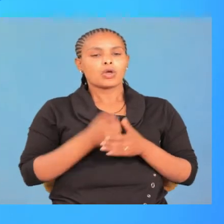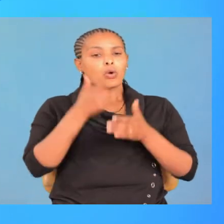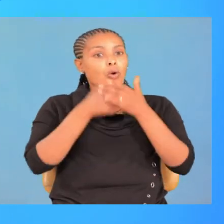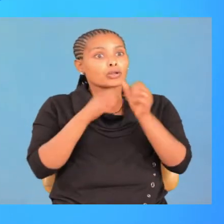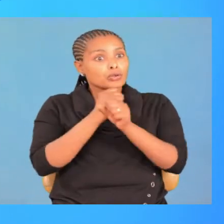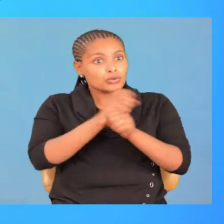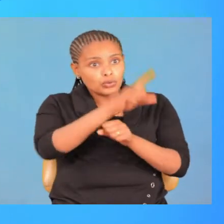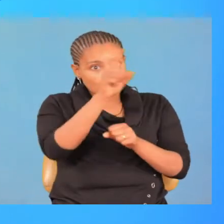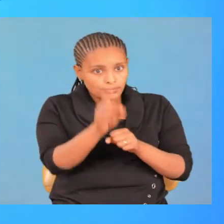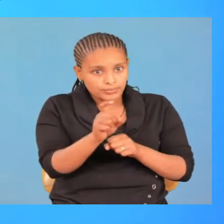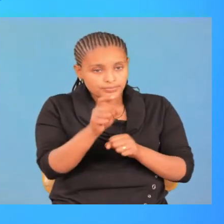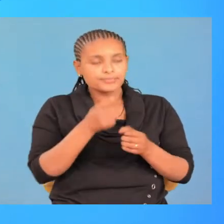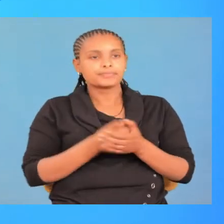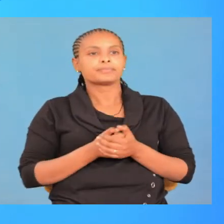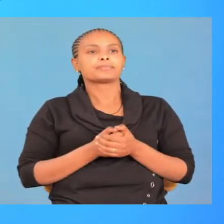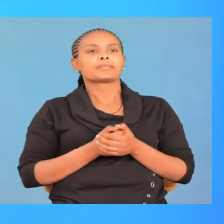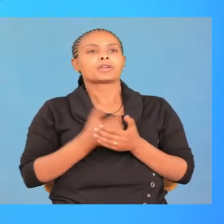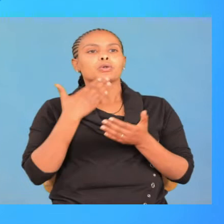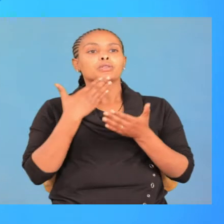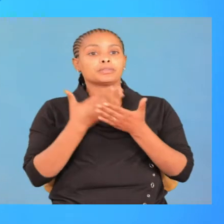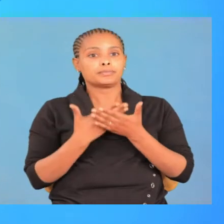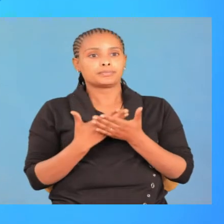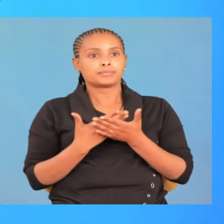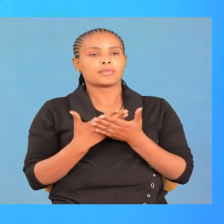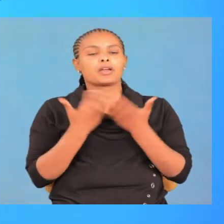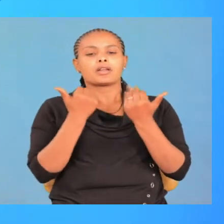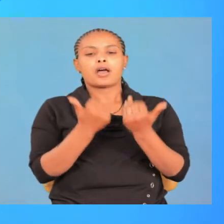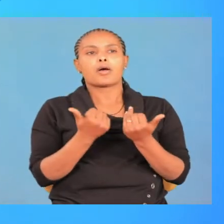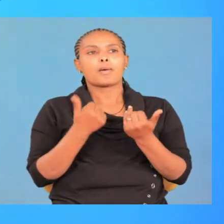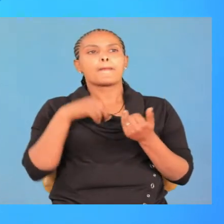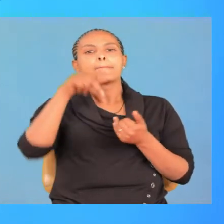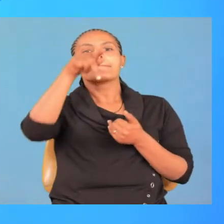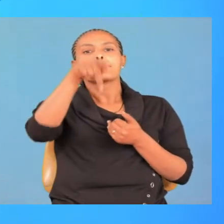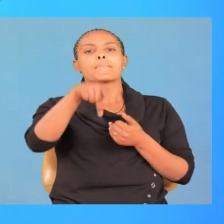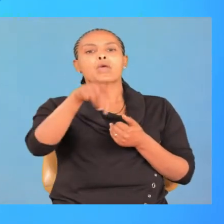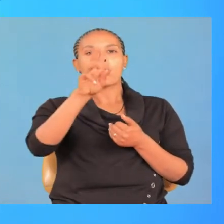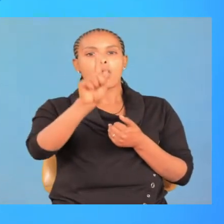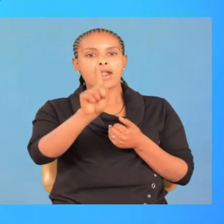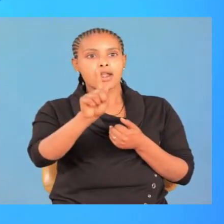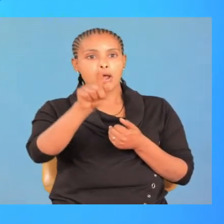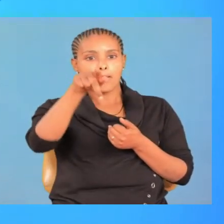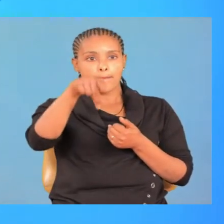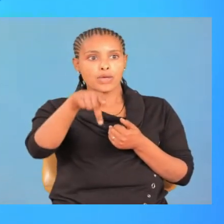do? Good. Let's P1